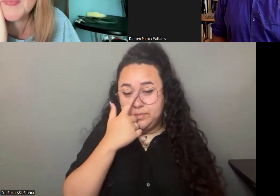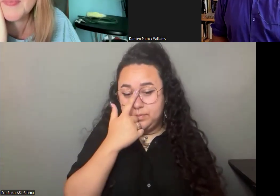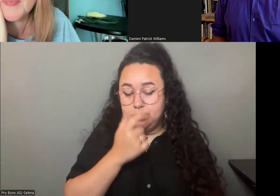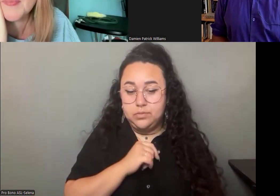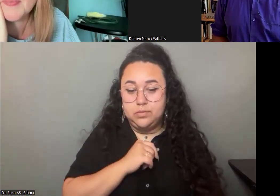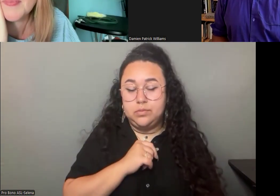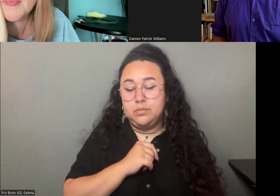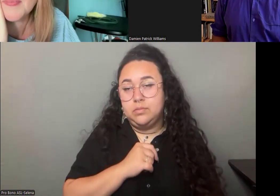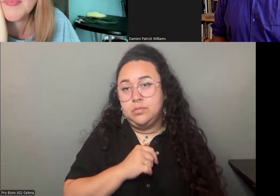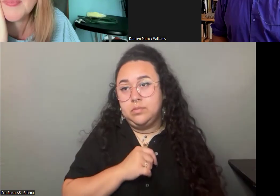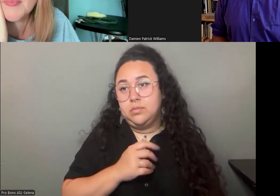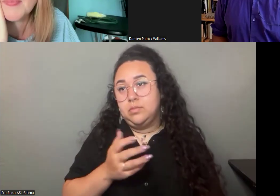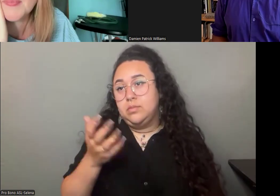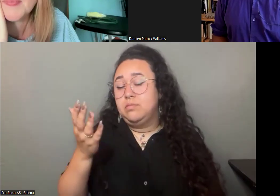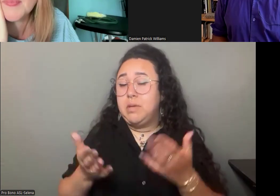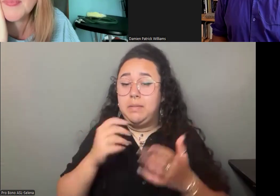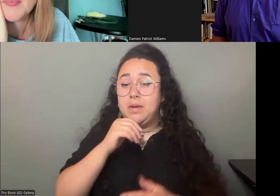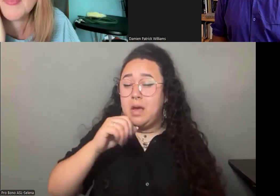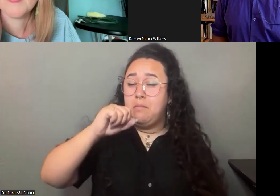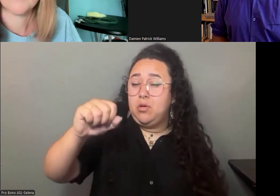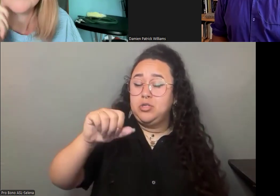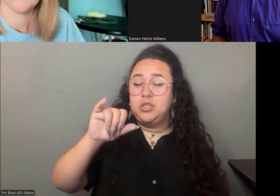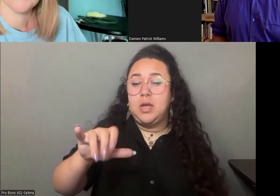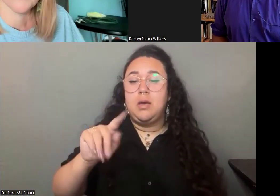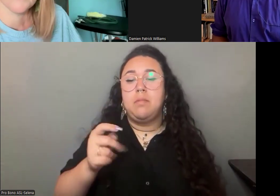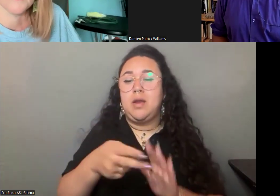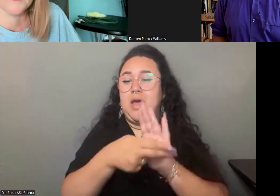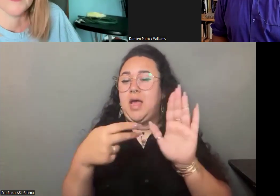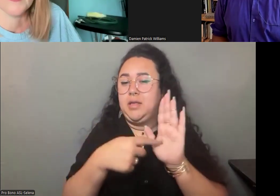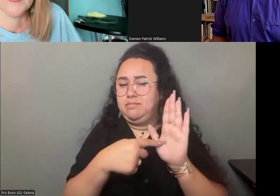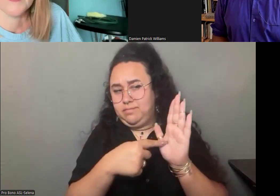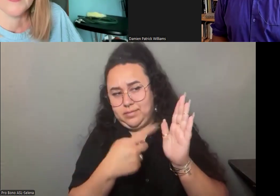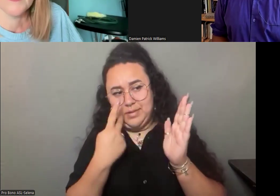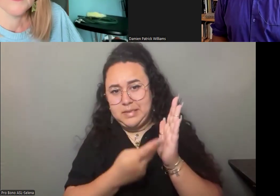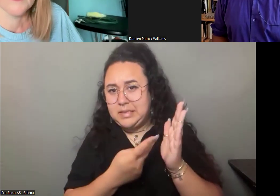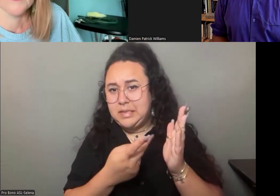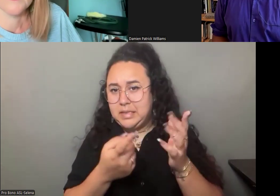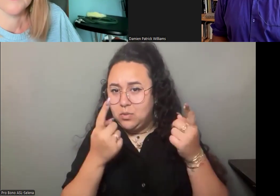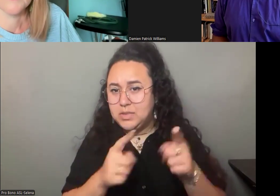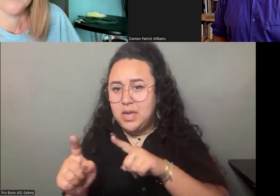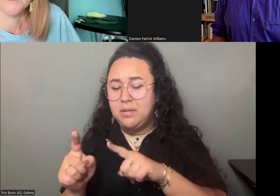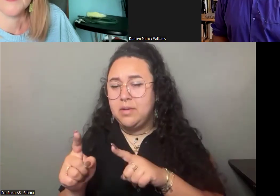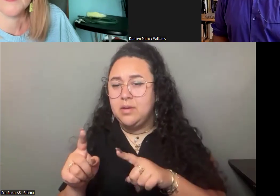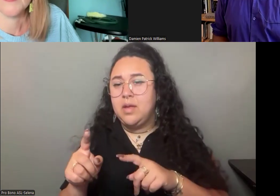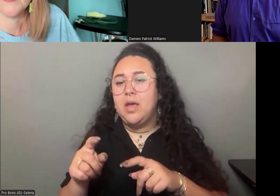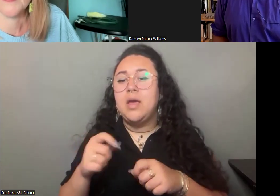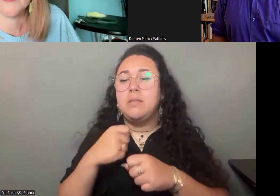it, mark it out clearly, and then make people confront and reckon